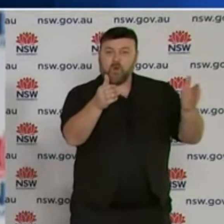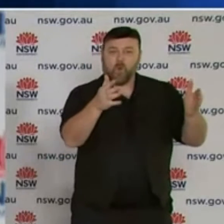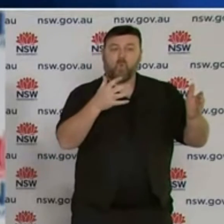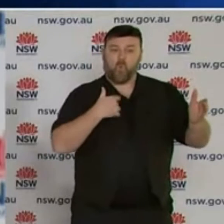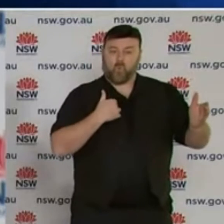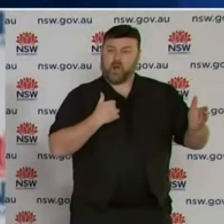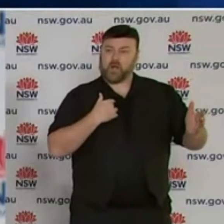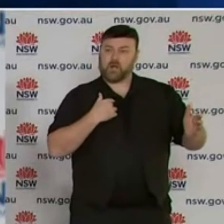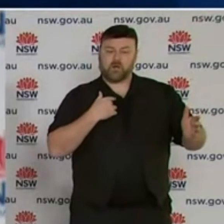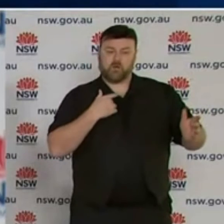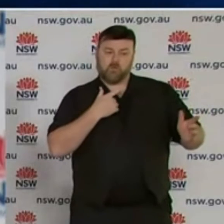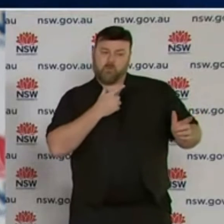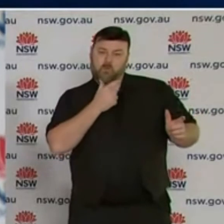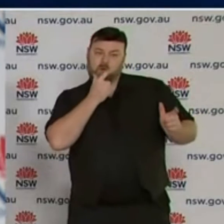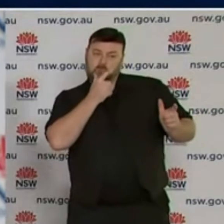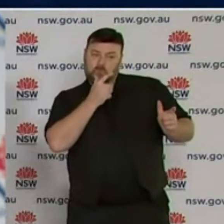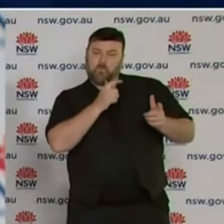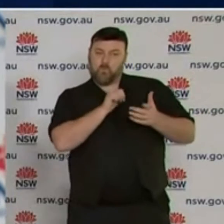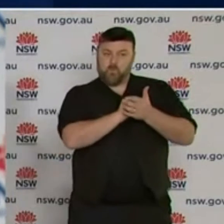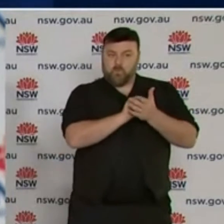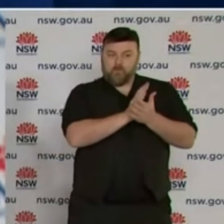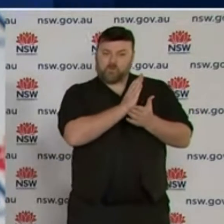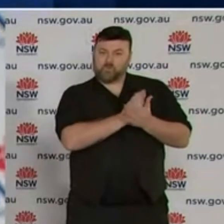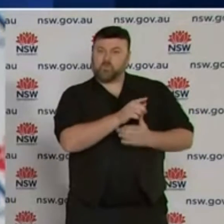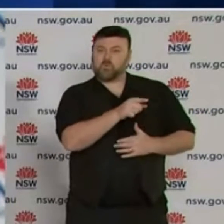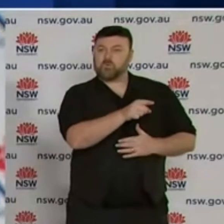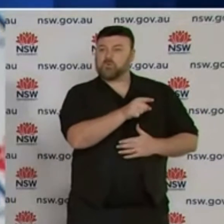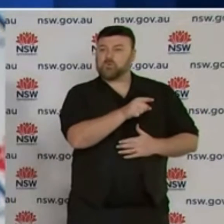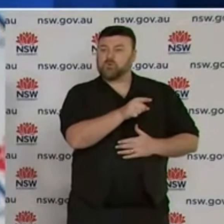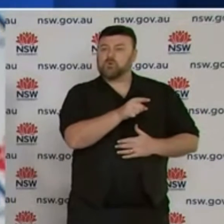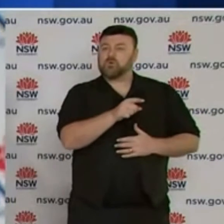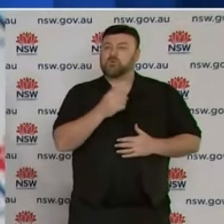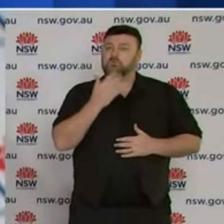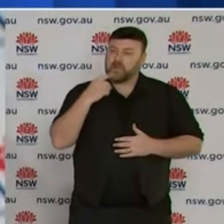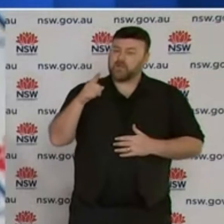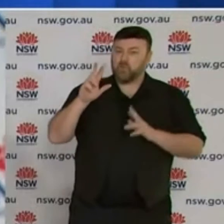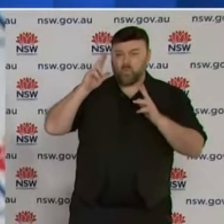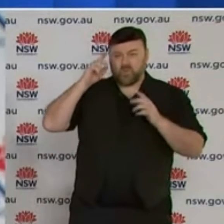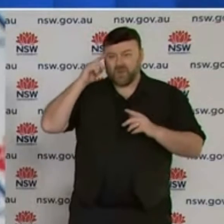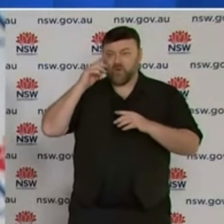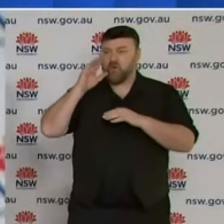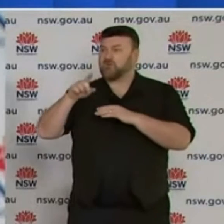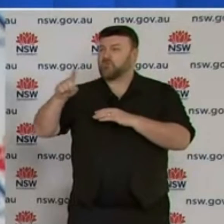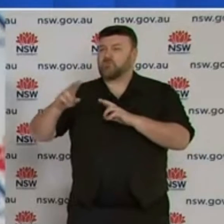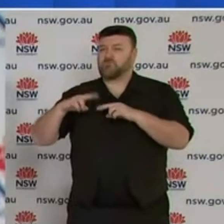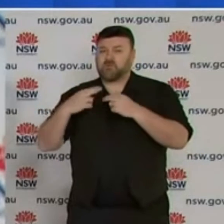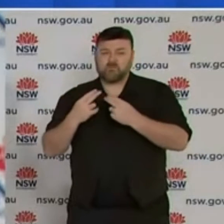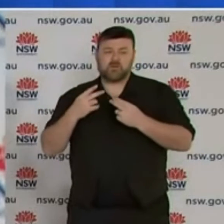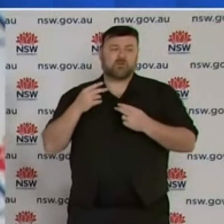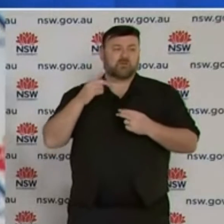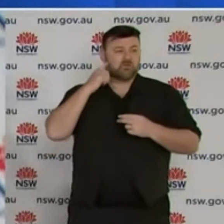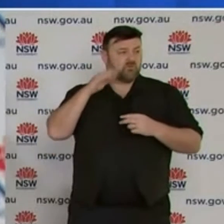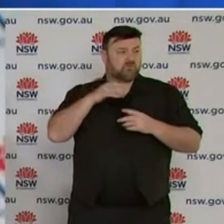don't be complacent, don't think it can't affect you or your family. I doubt there would be many of us now that don't know somebody who's had